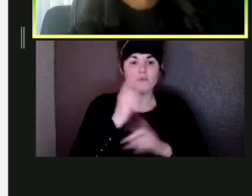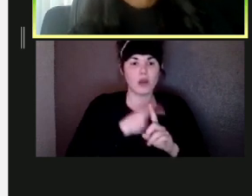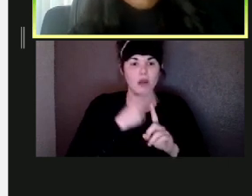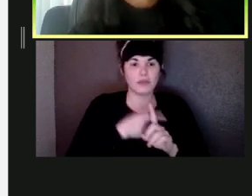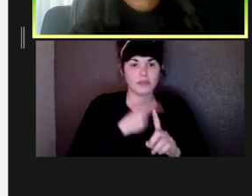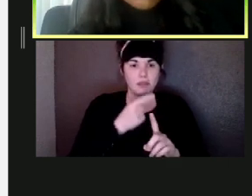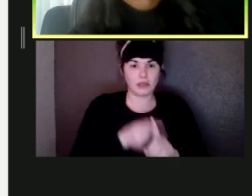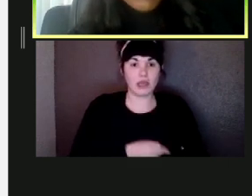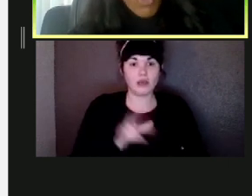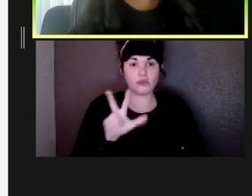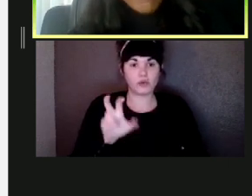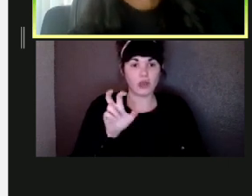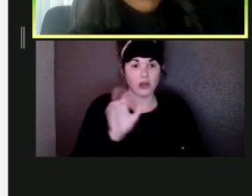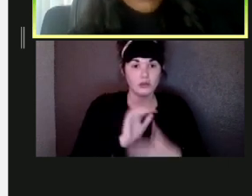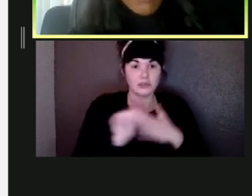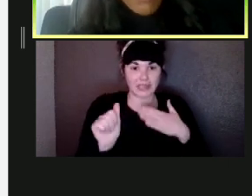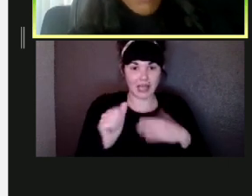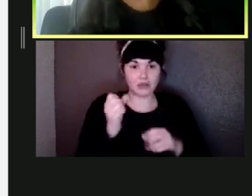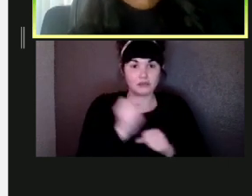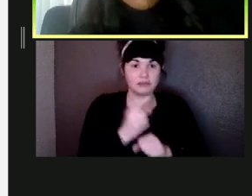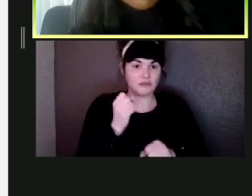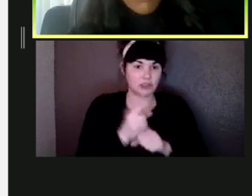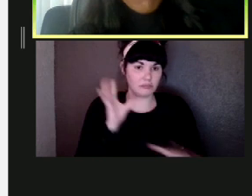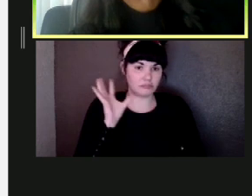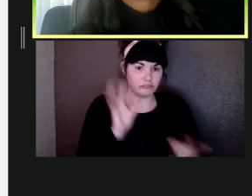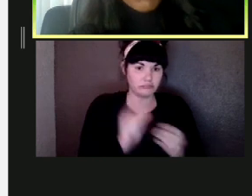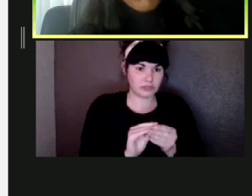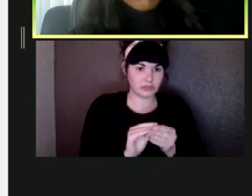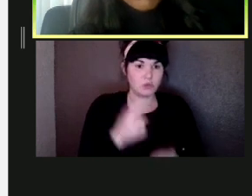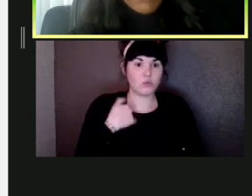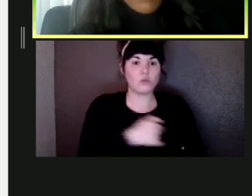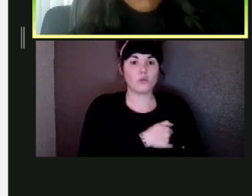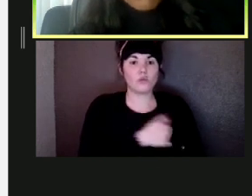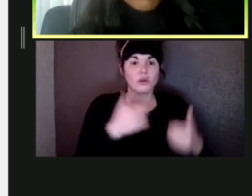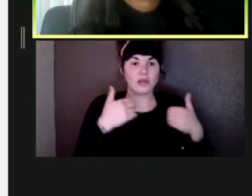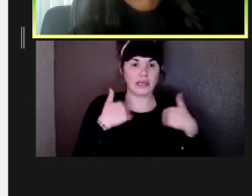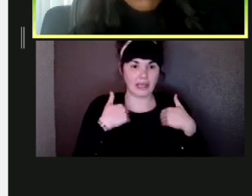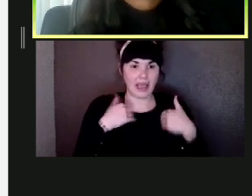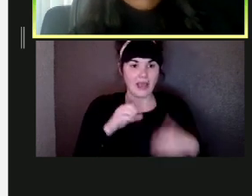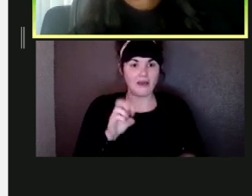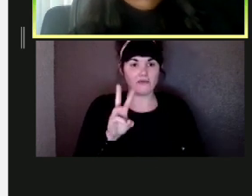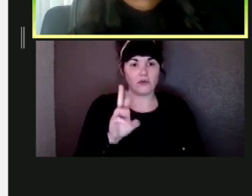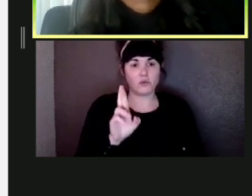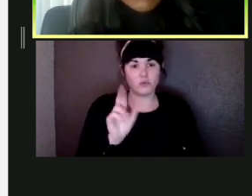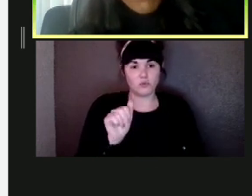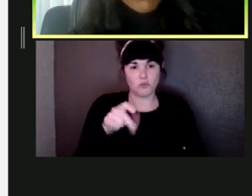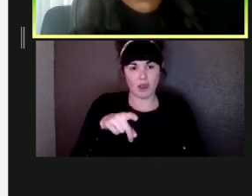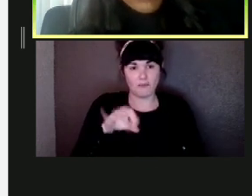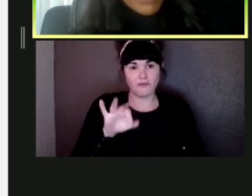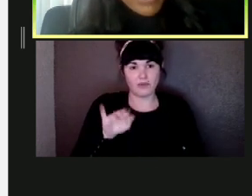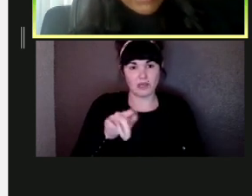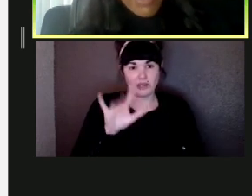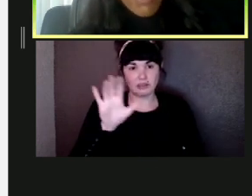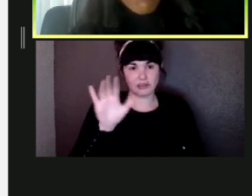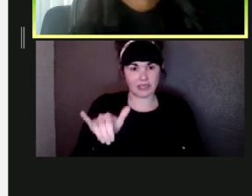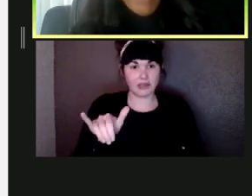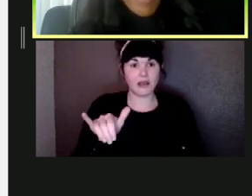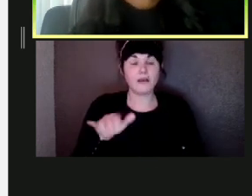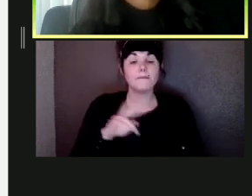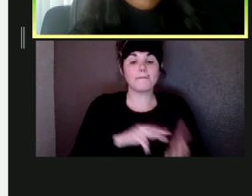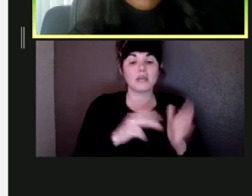Um, do have something called RAPfinity, um, and this is offered to, um, enrollees who are successful for two years.